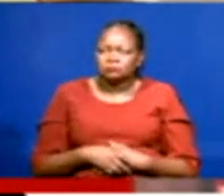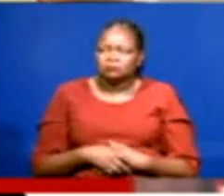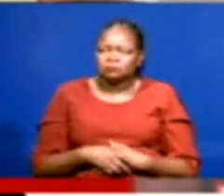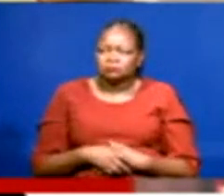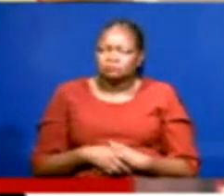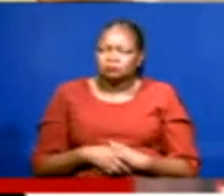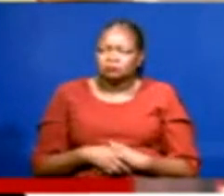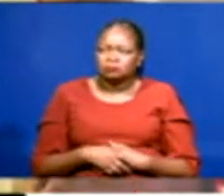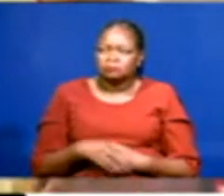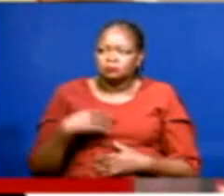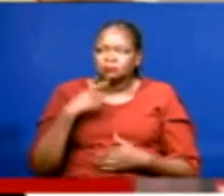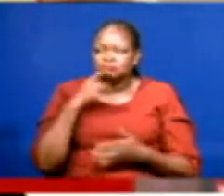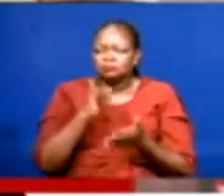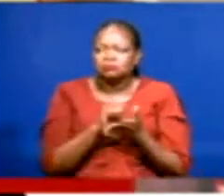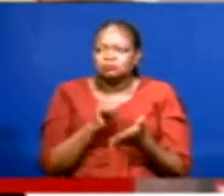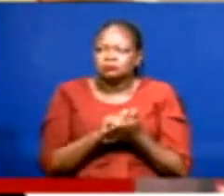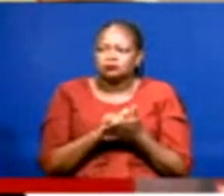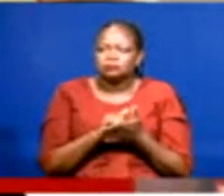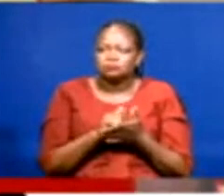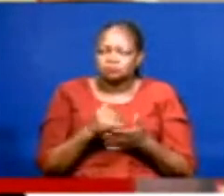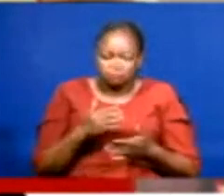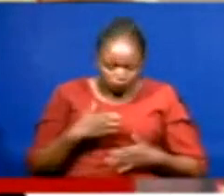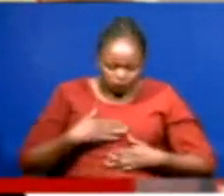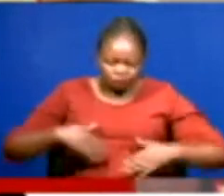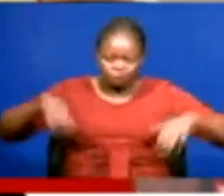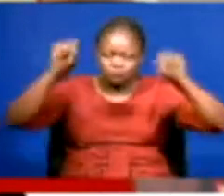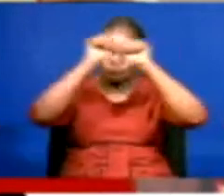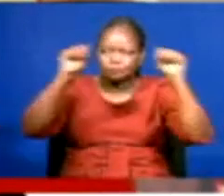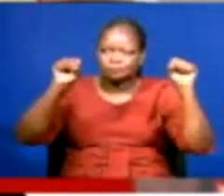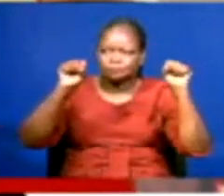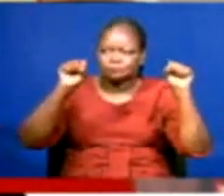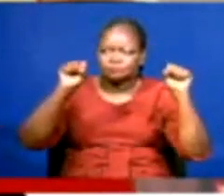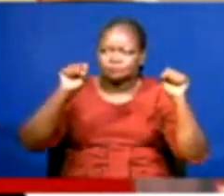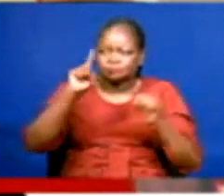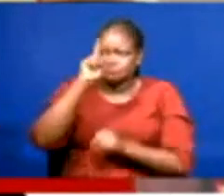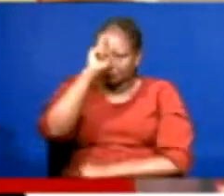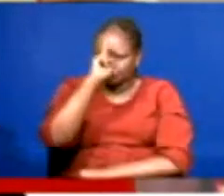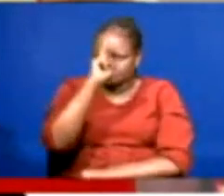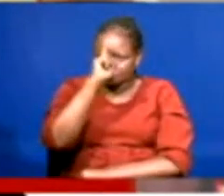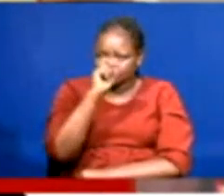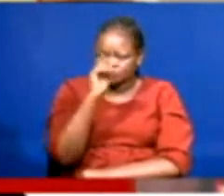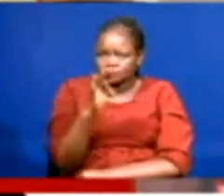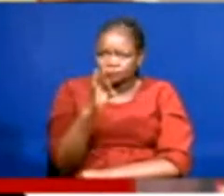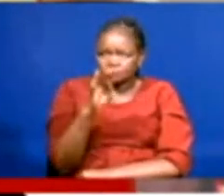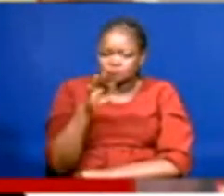Na nataka niseme ya kwamba Mheshimiwa Rais amechukulia sana masuala ya kina mama,